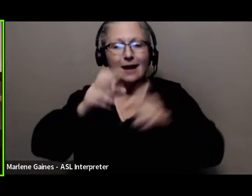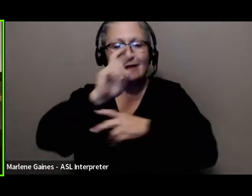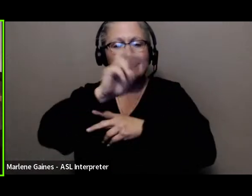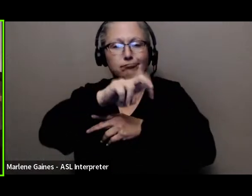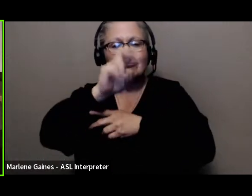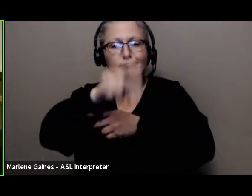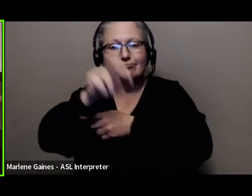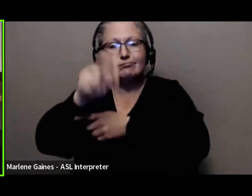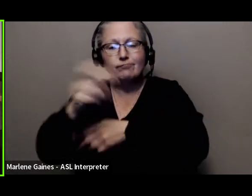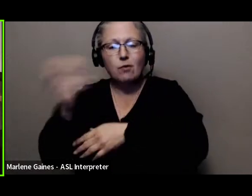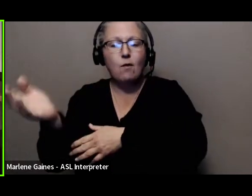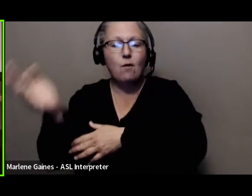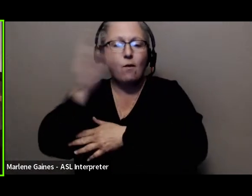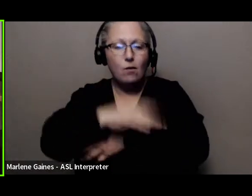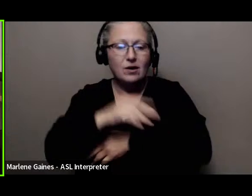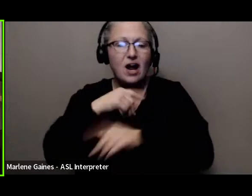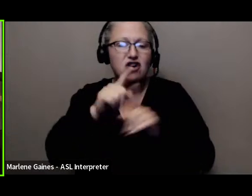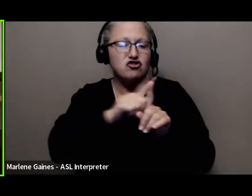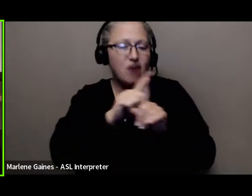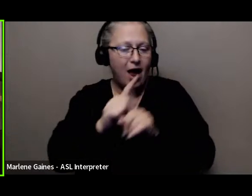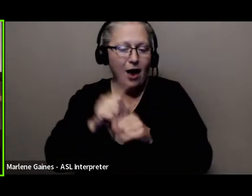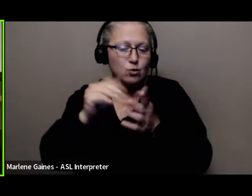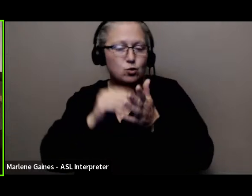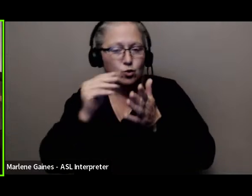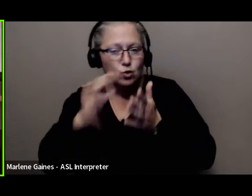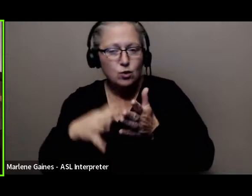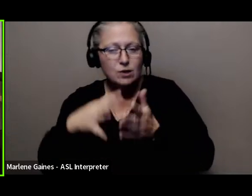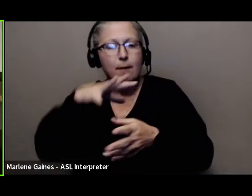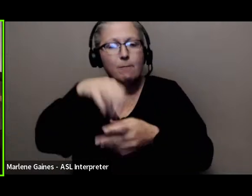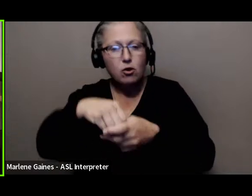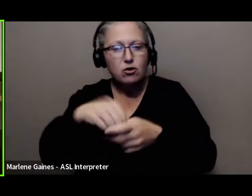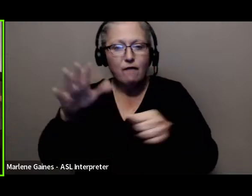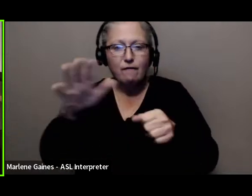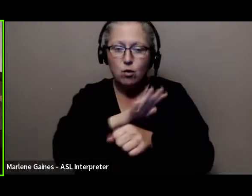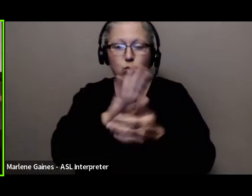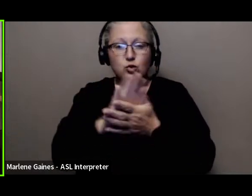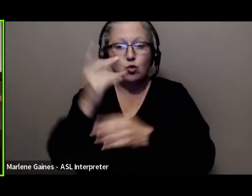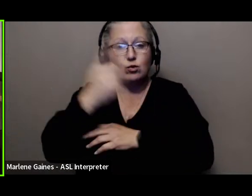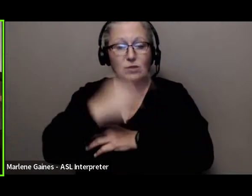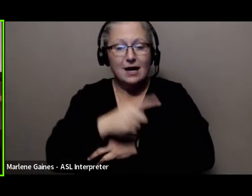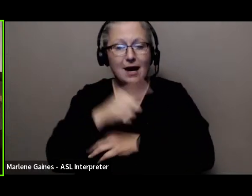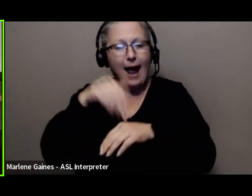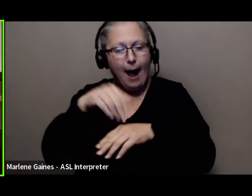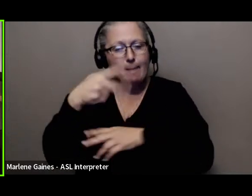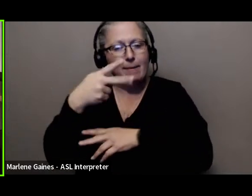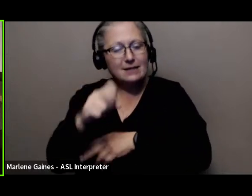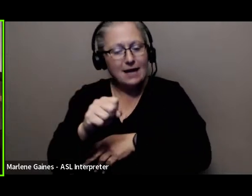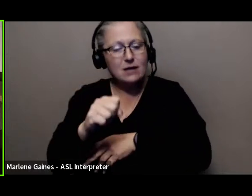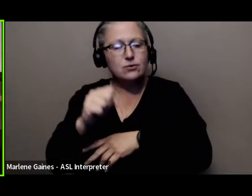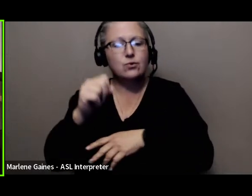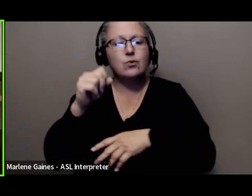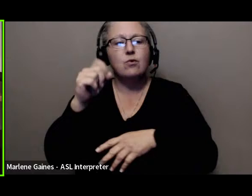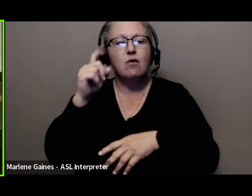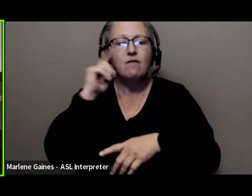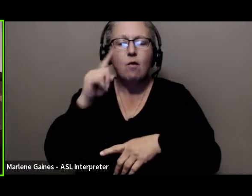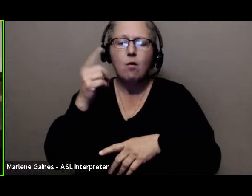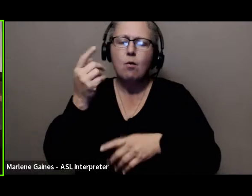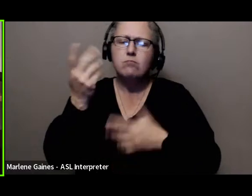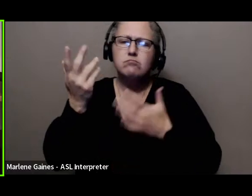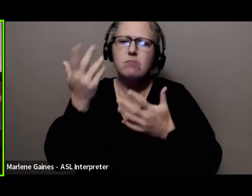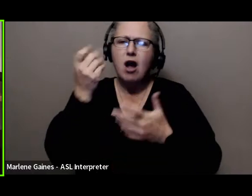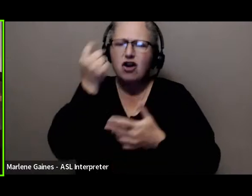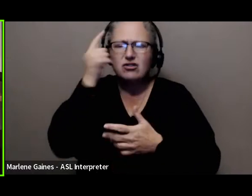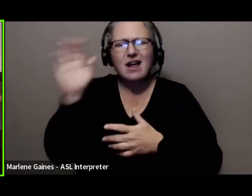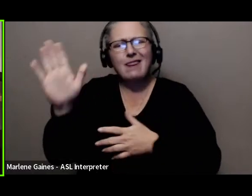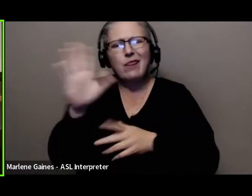class and shadow some students and participate in a full school day at Peninsula just to get a better sense of the